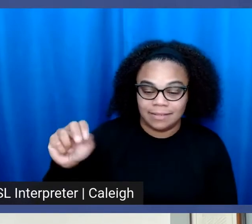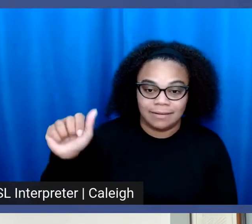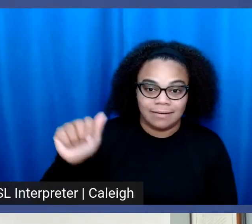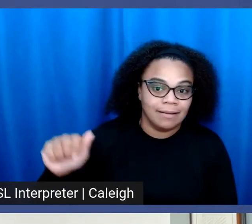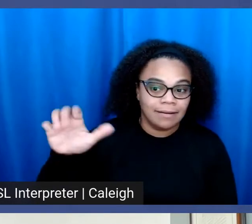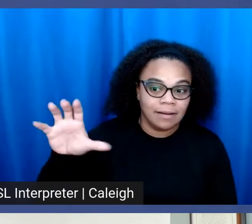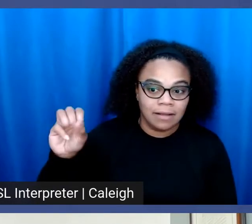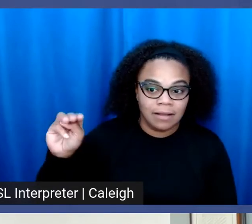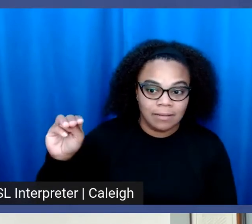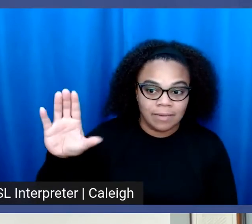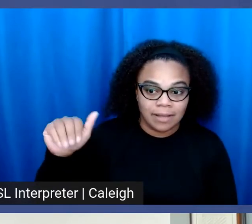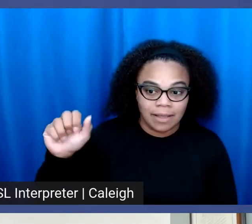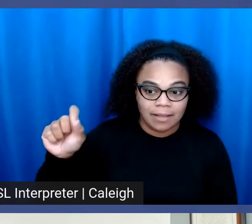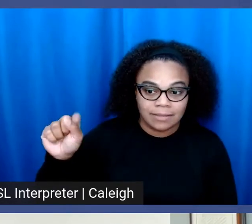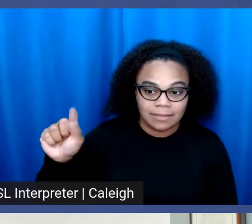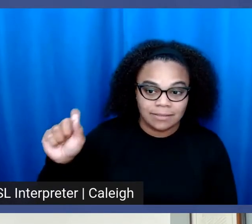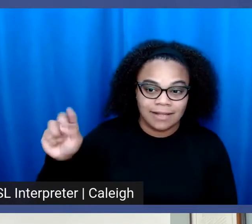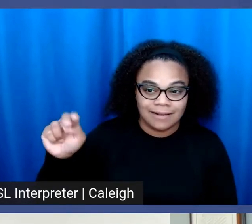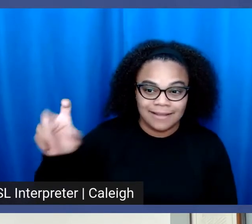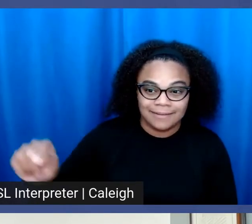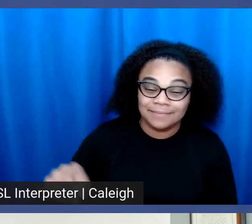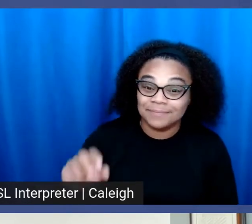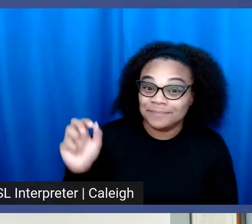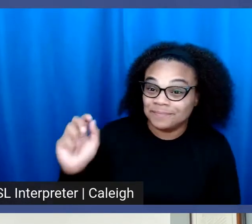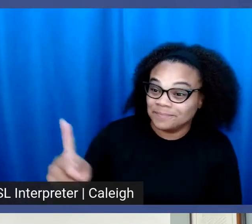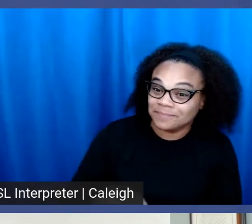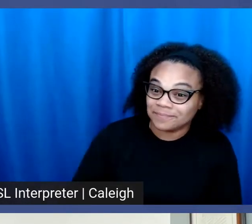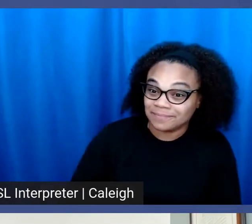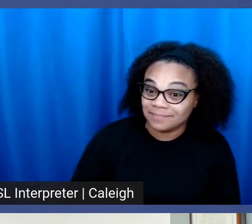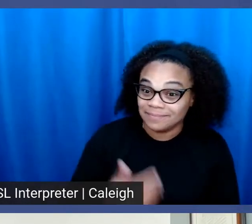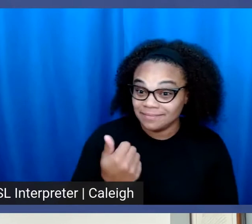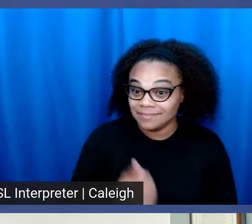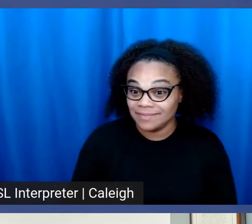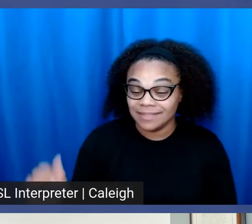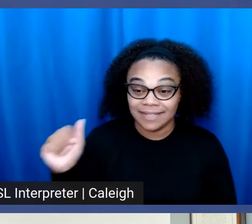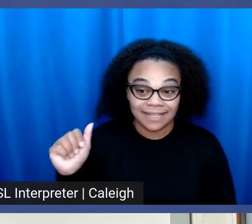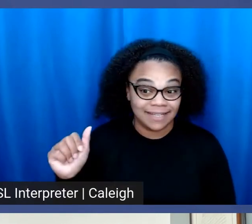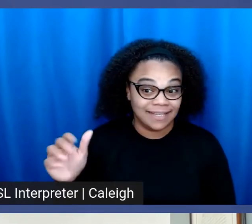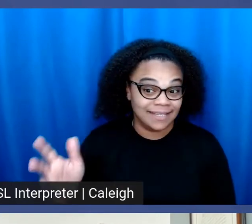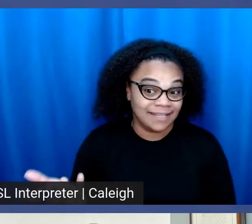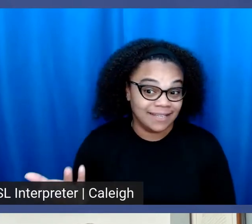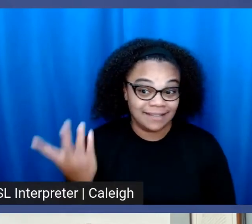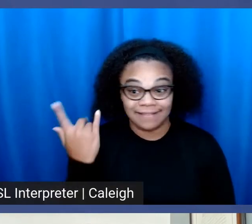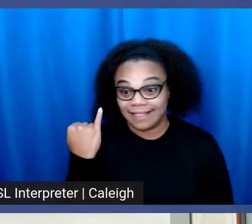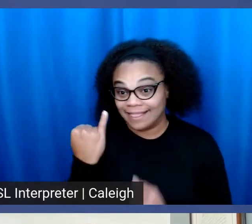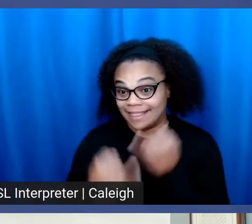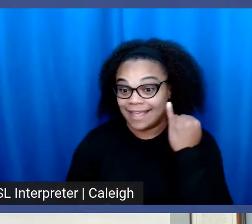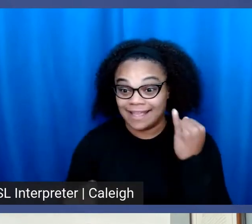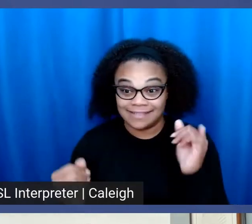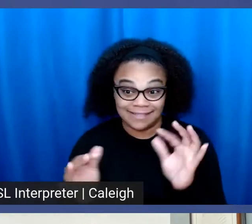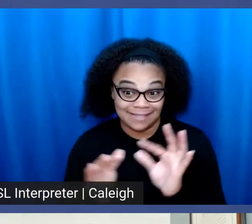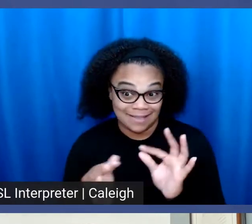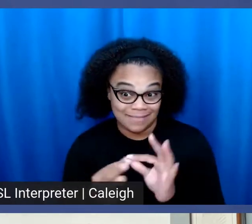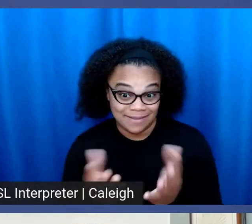@comcast.net. Okay. Any last comment?